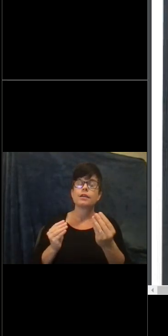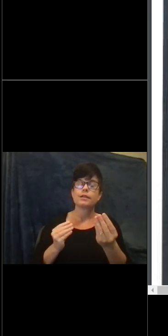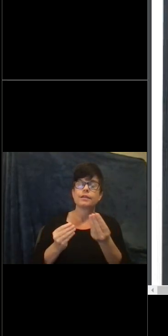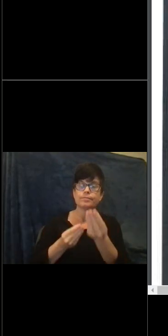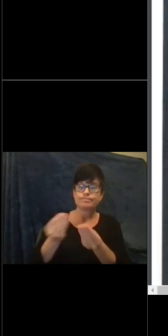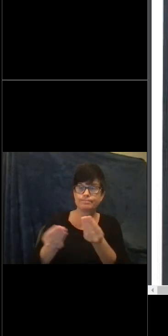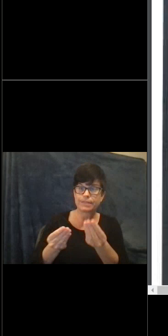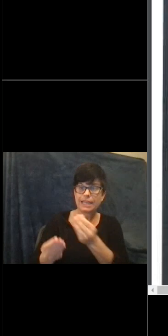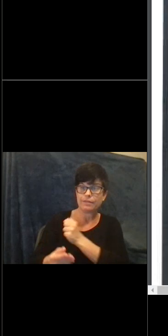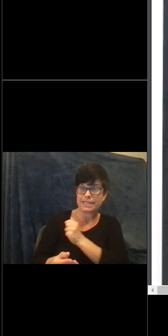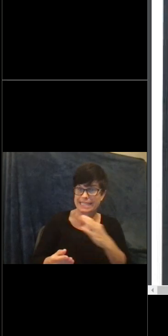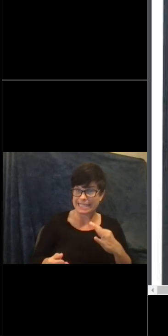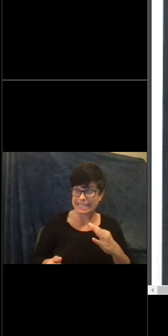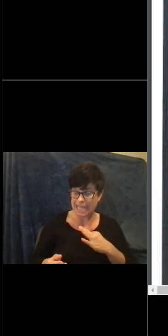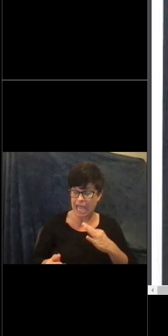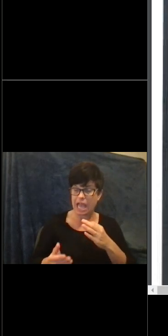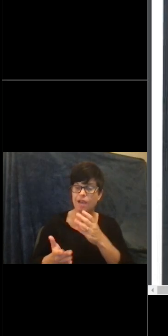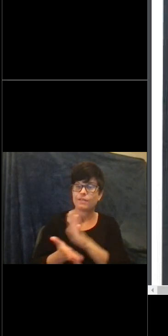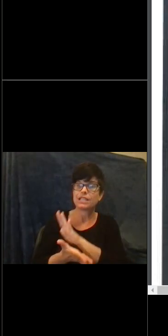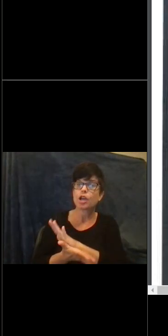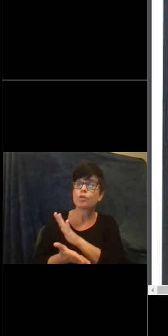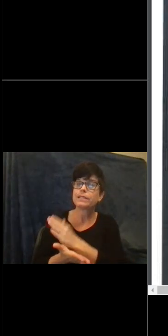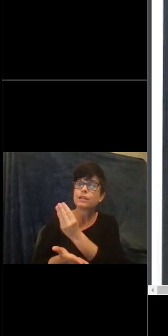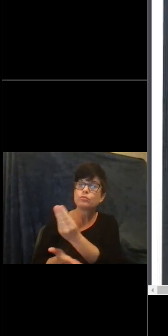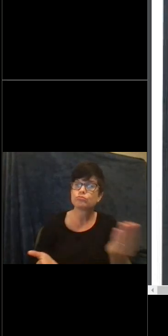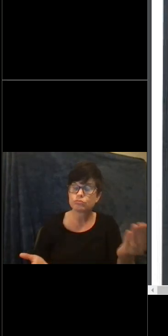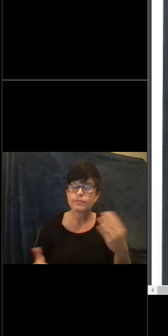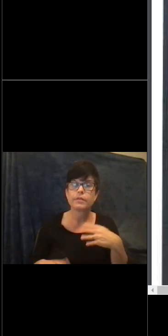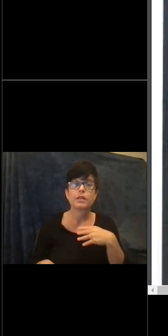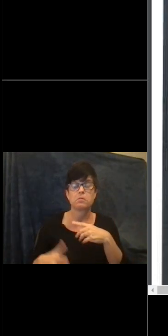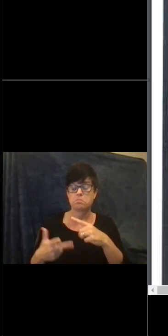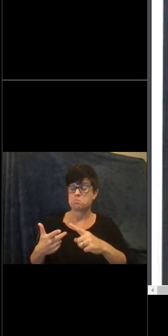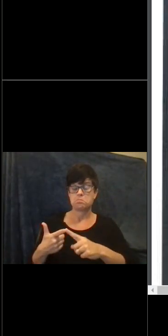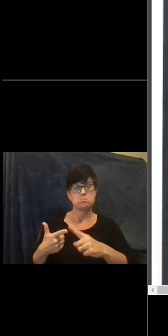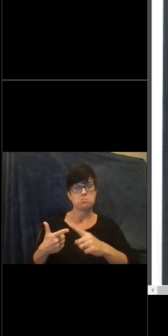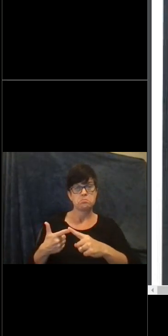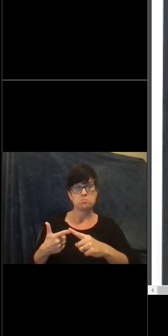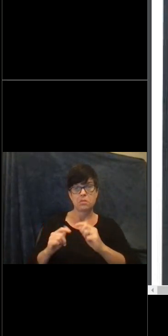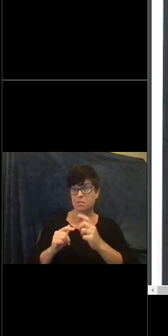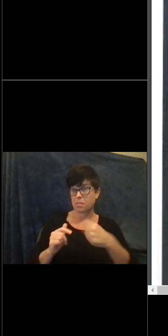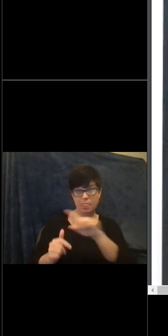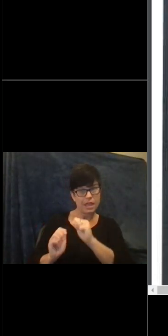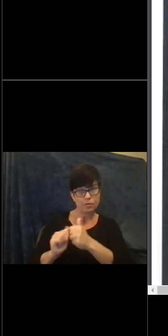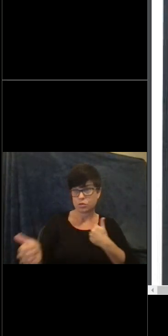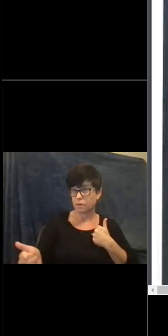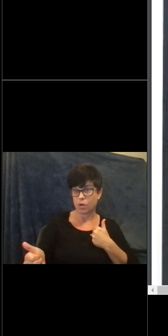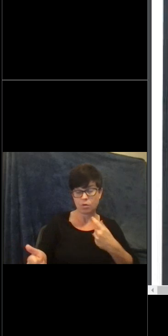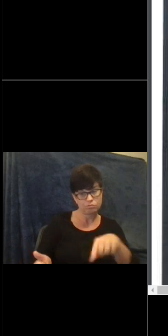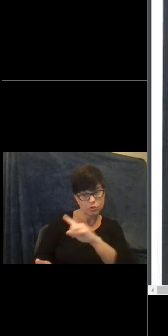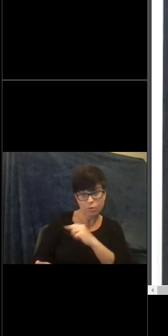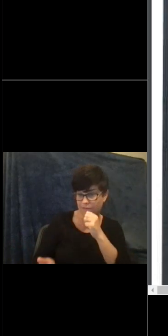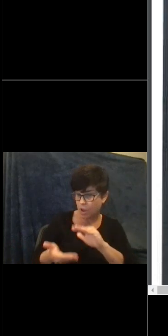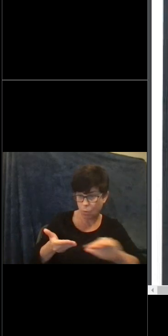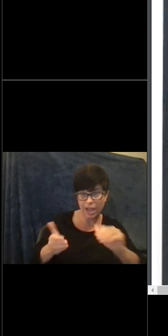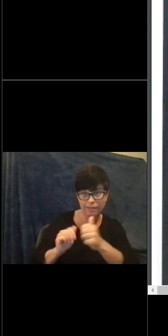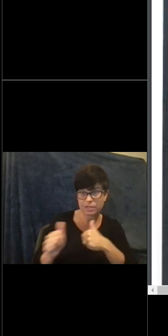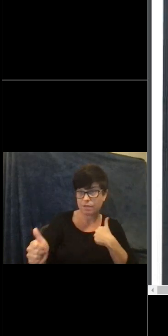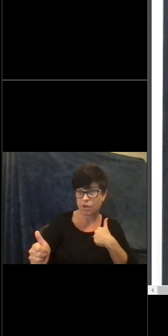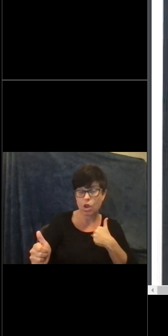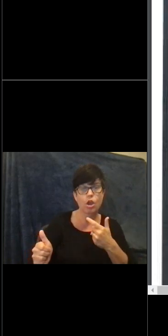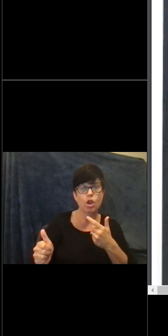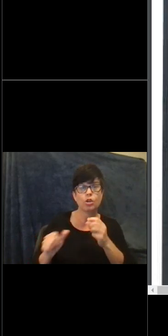and so those are enforceable things. Another thing you could do is currently they are in default. You have not waived your default. You could continue to